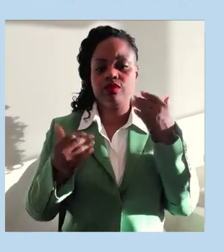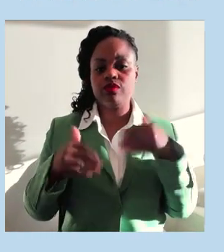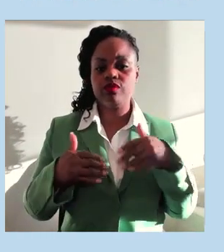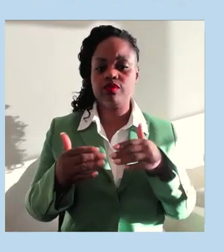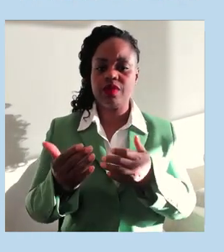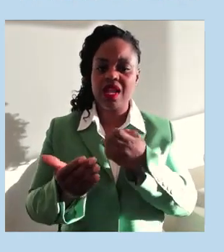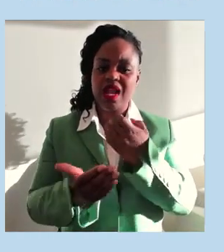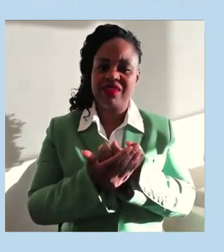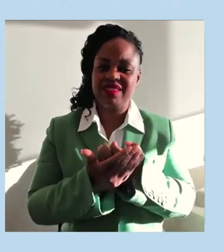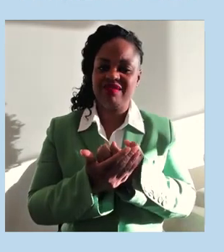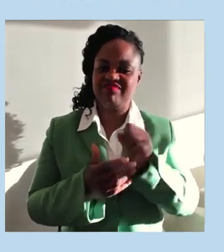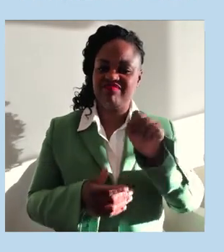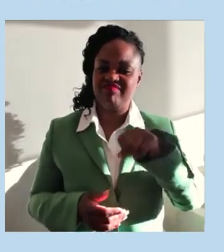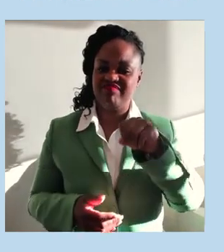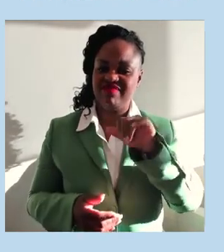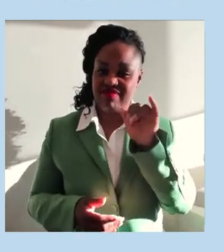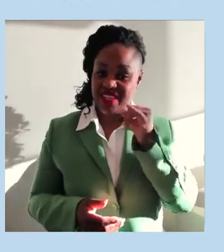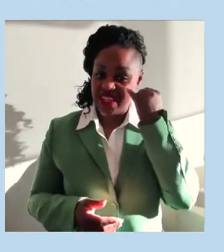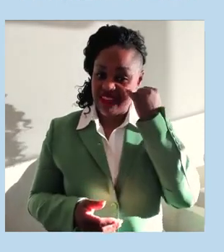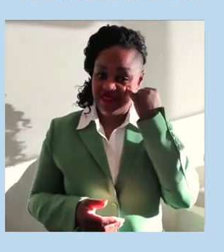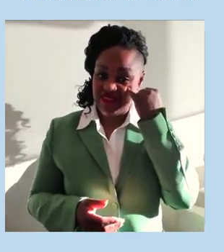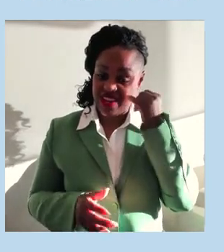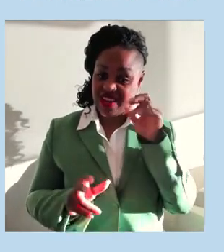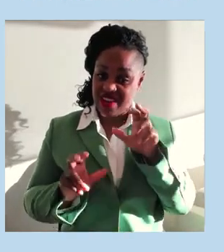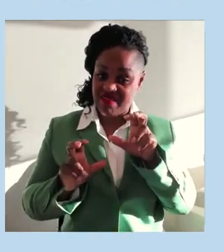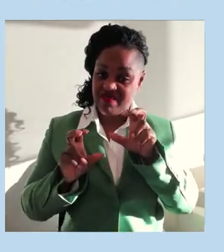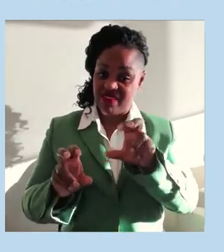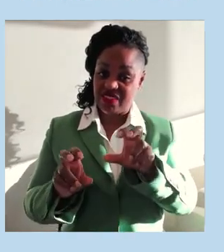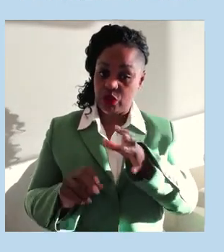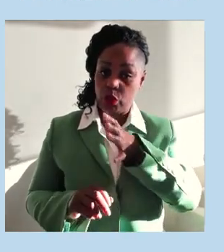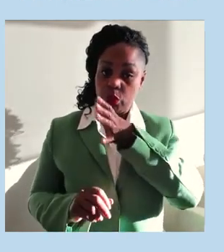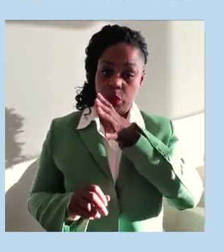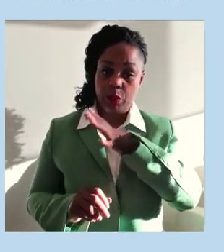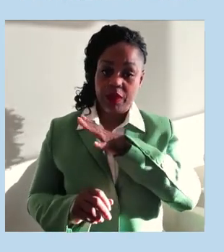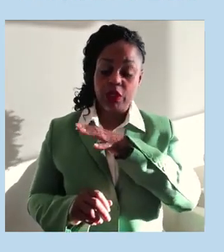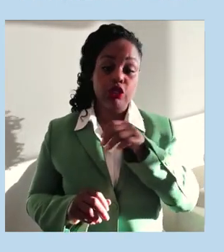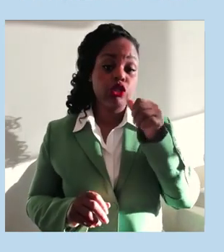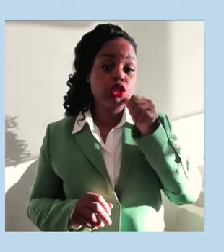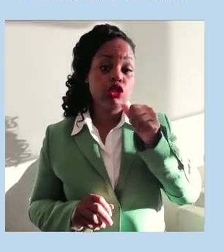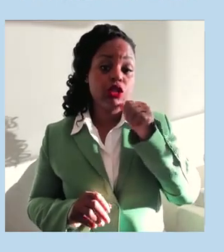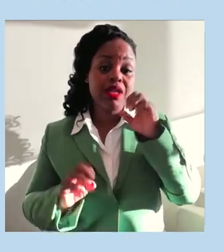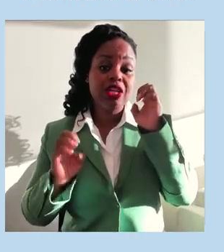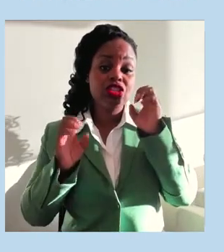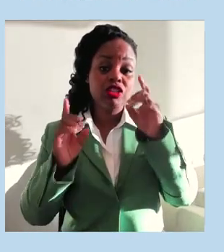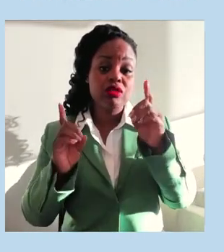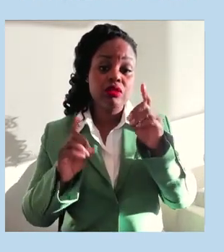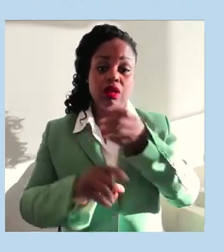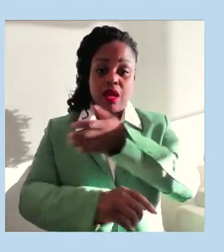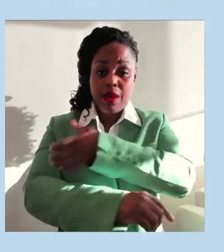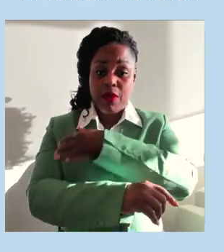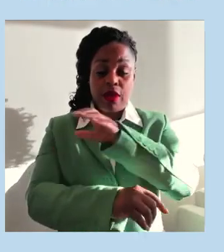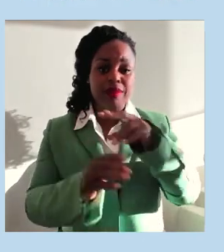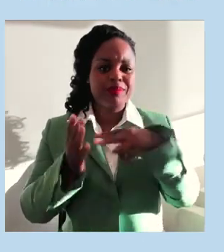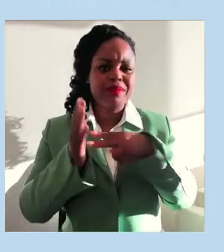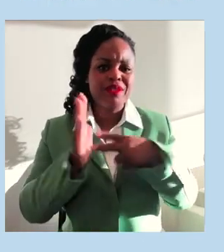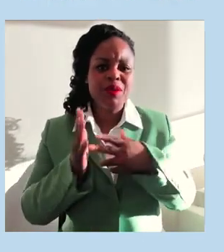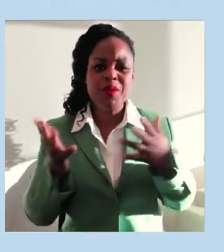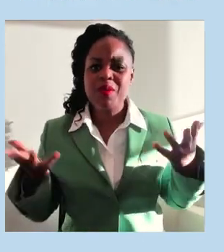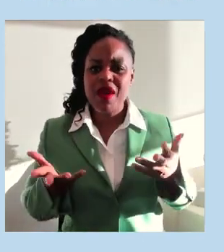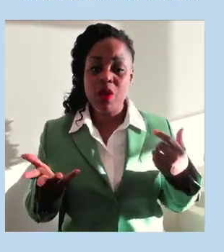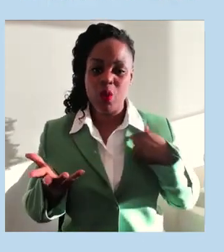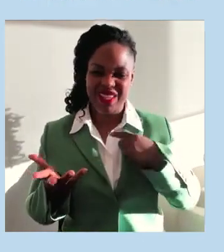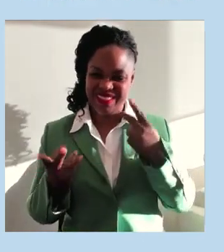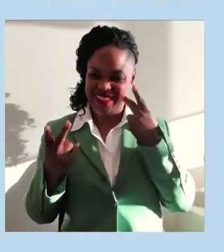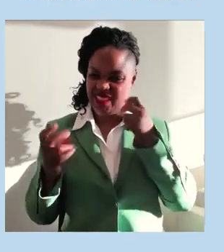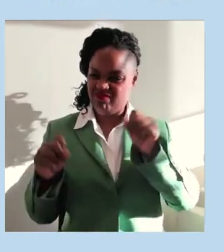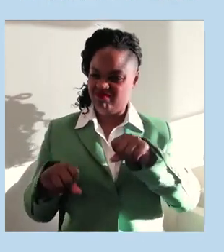empowerment yields dividends in everything from economic growth to peace and stability, we still struggle to produce